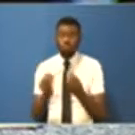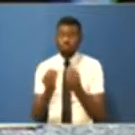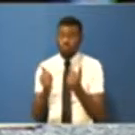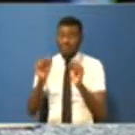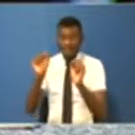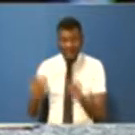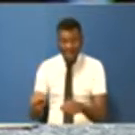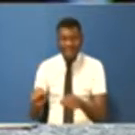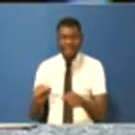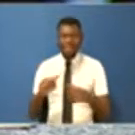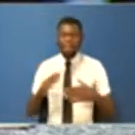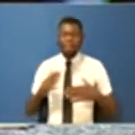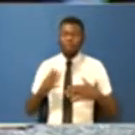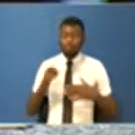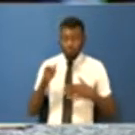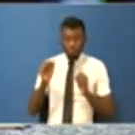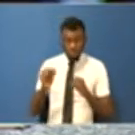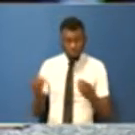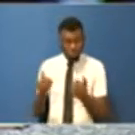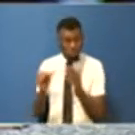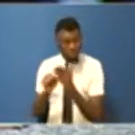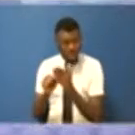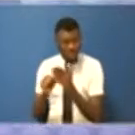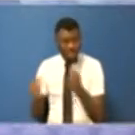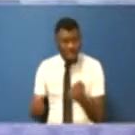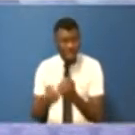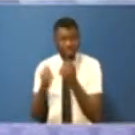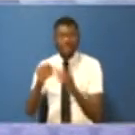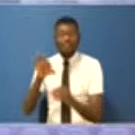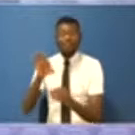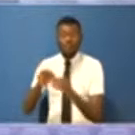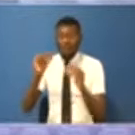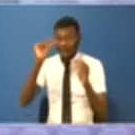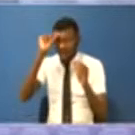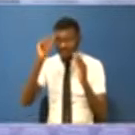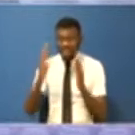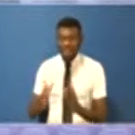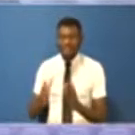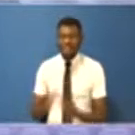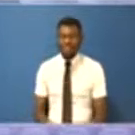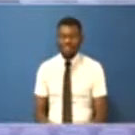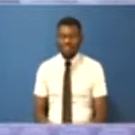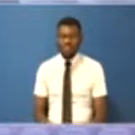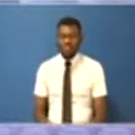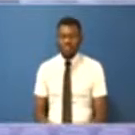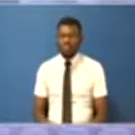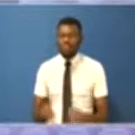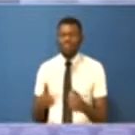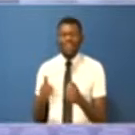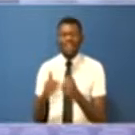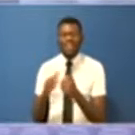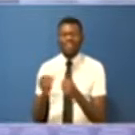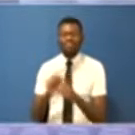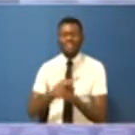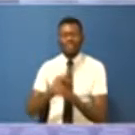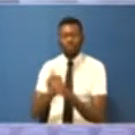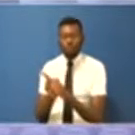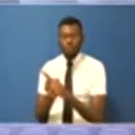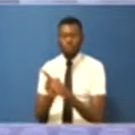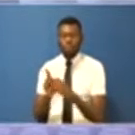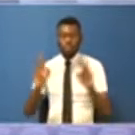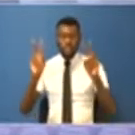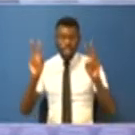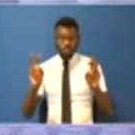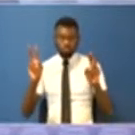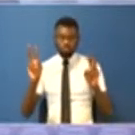you know what they're going through you're going to fix it if they elect you governor well i've been capturing 90 seconds i've been articulating these